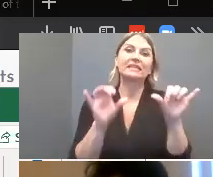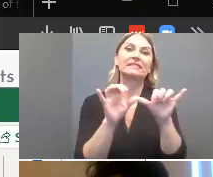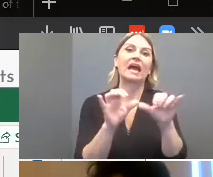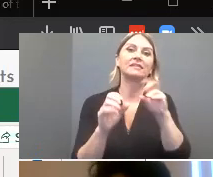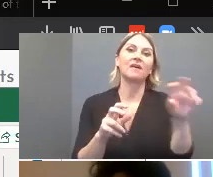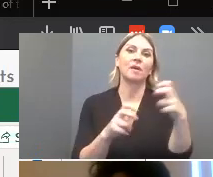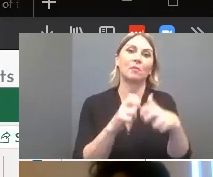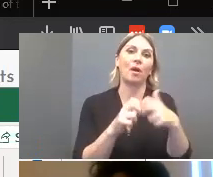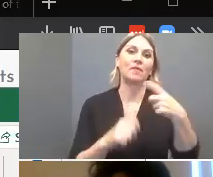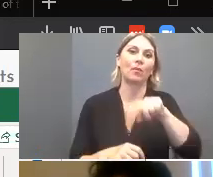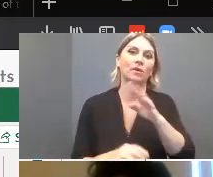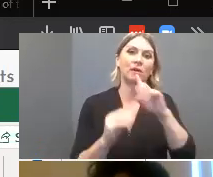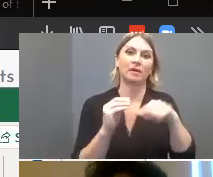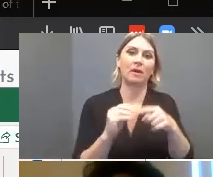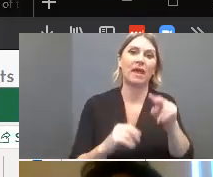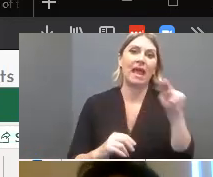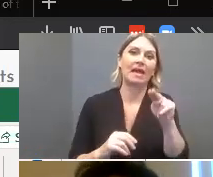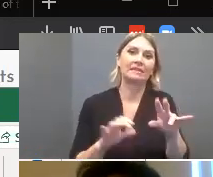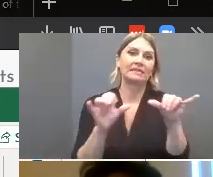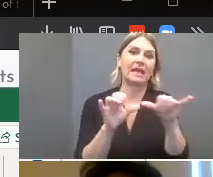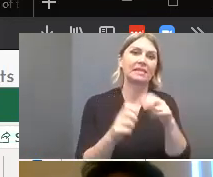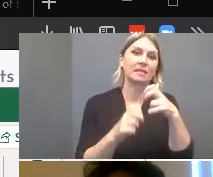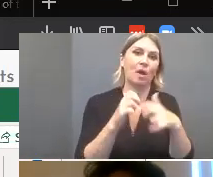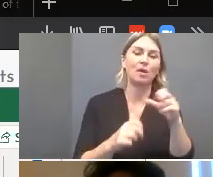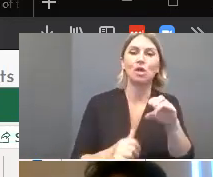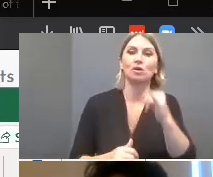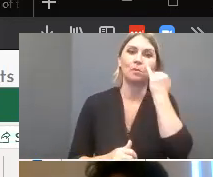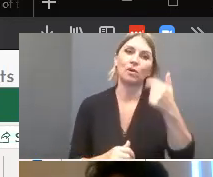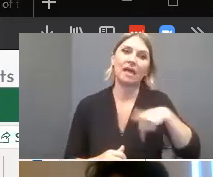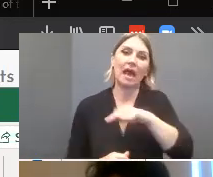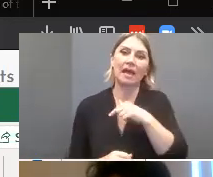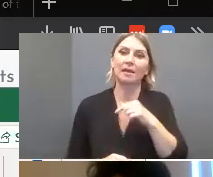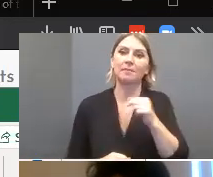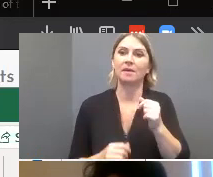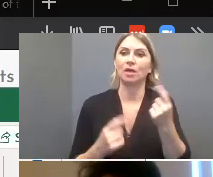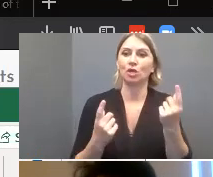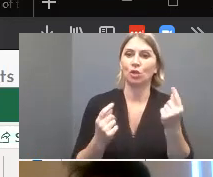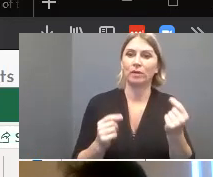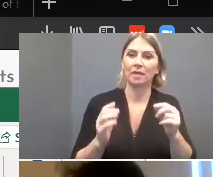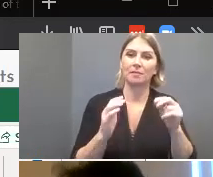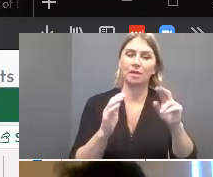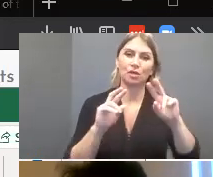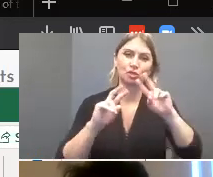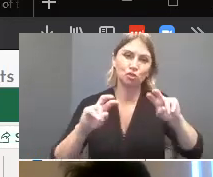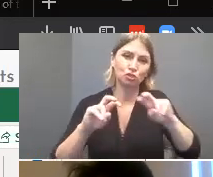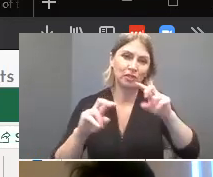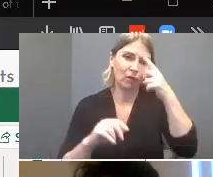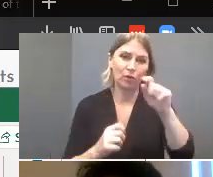that we're talking about. N is the size of the problem. So let's say that I'm reading a file and I'm searching a file for a particular value.